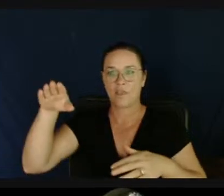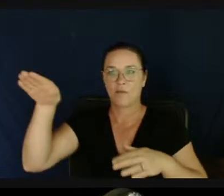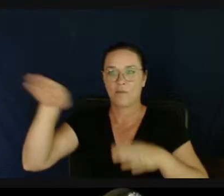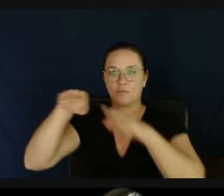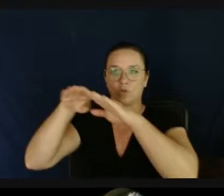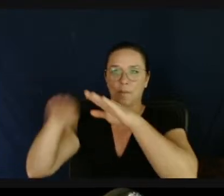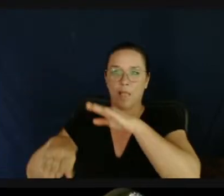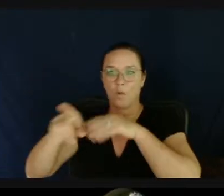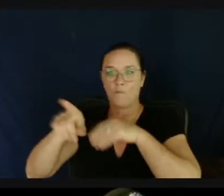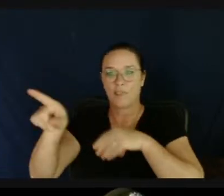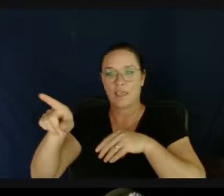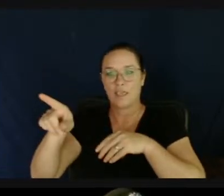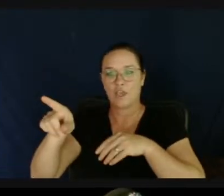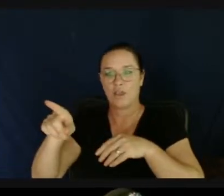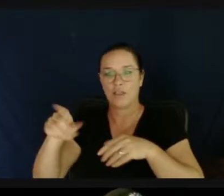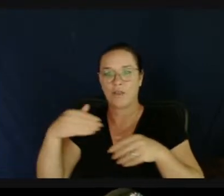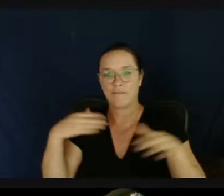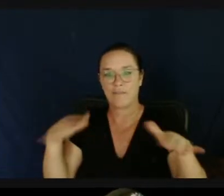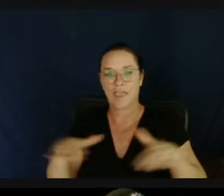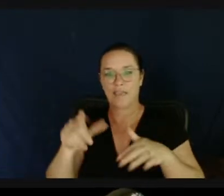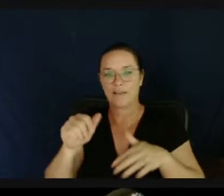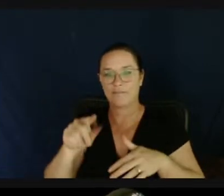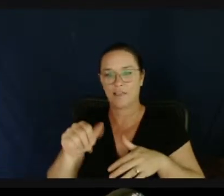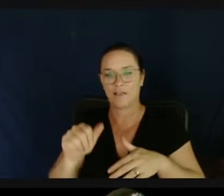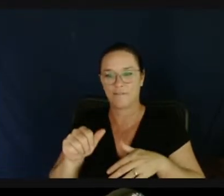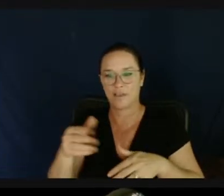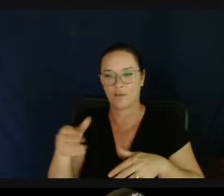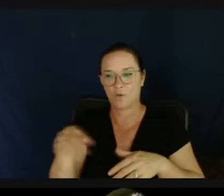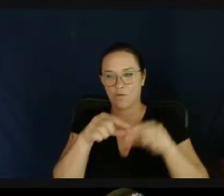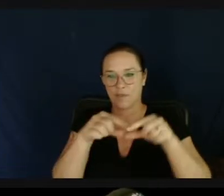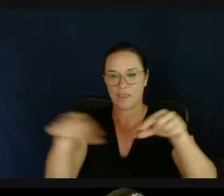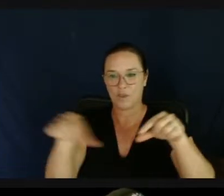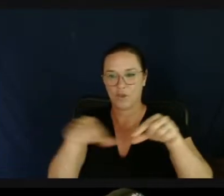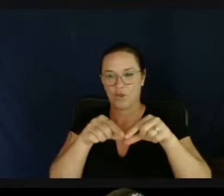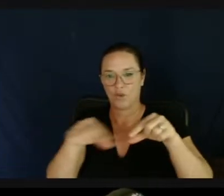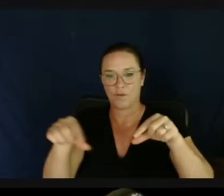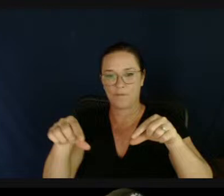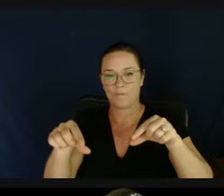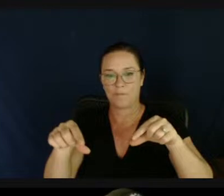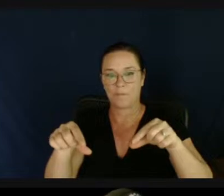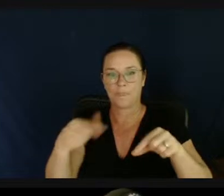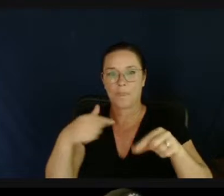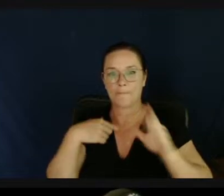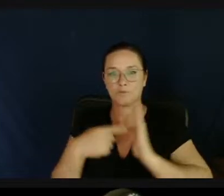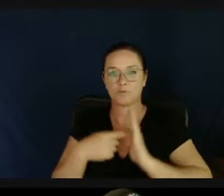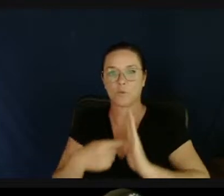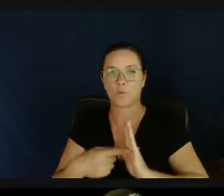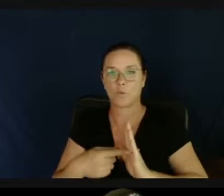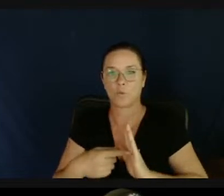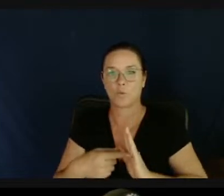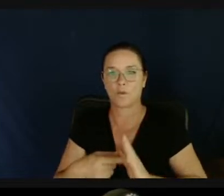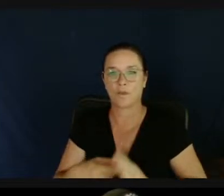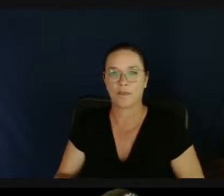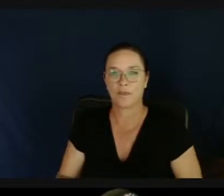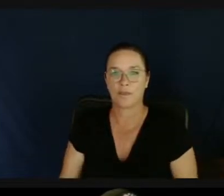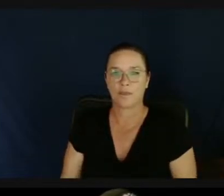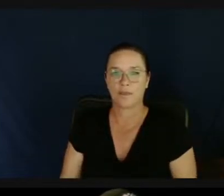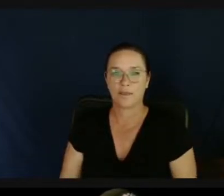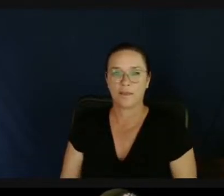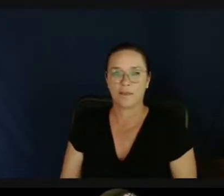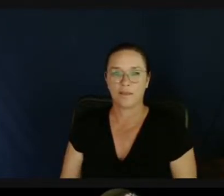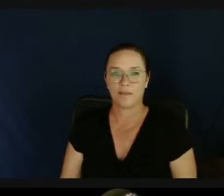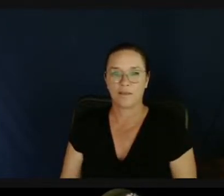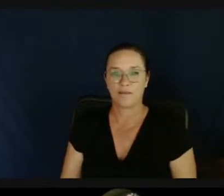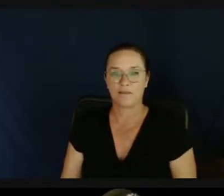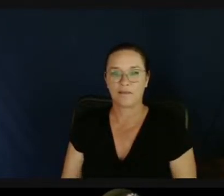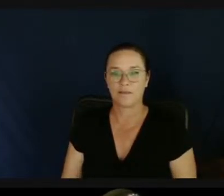image. So it's actually some active lava, and that's some of the first few frames here. So I'll play this, and the first thing you see is this movement and